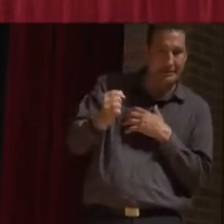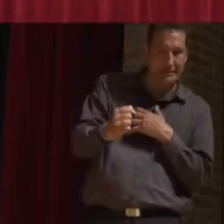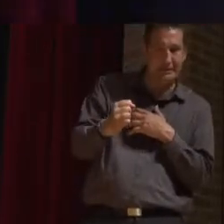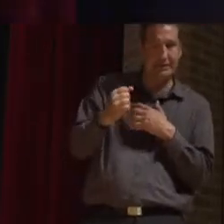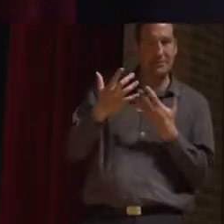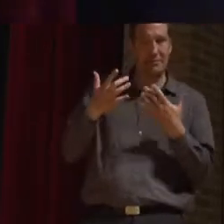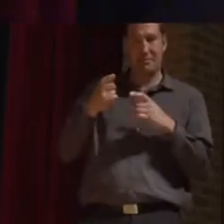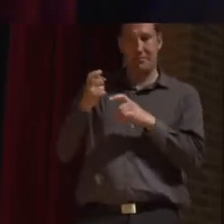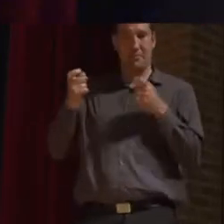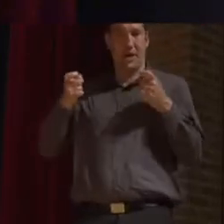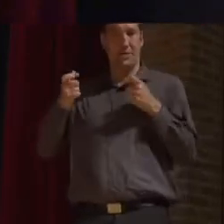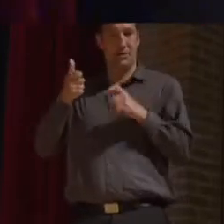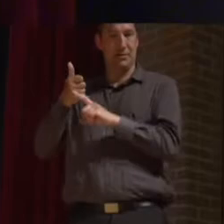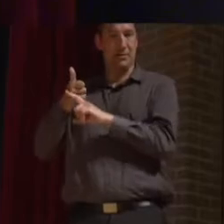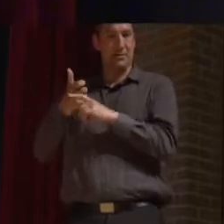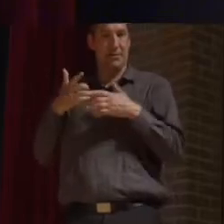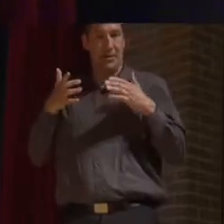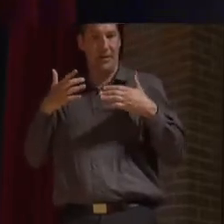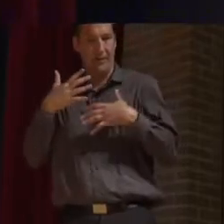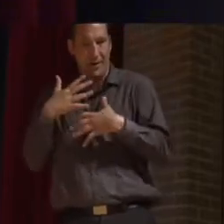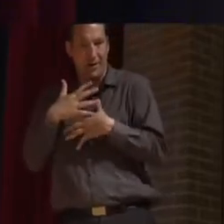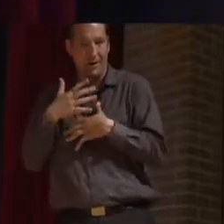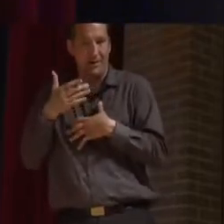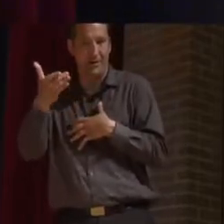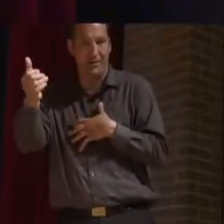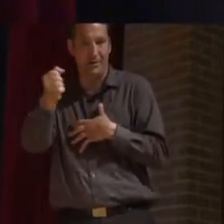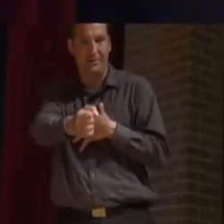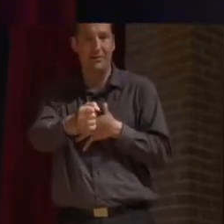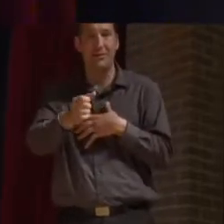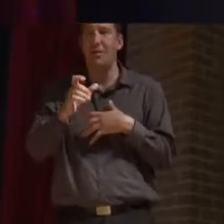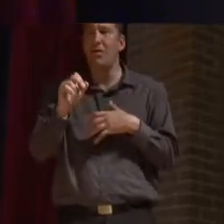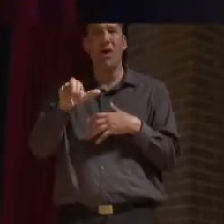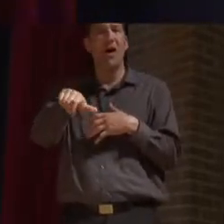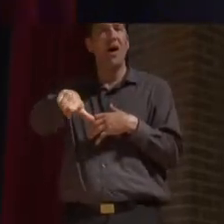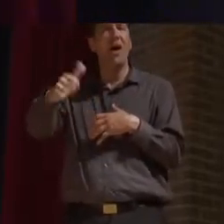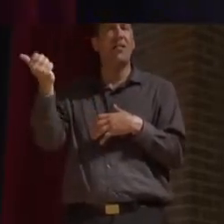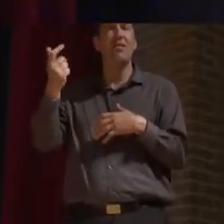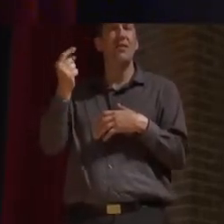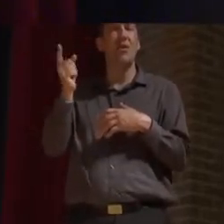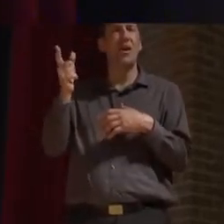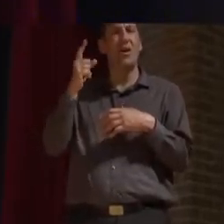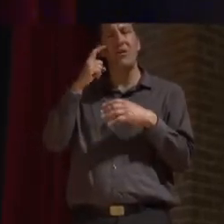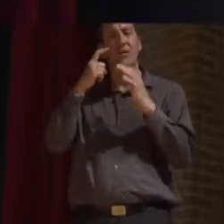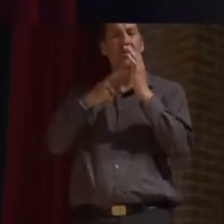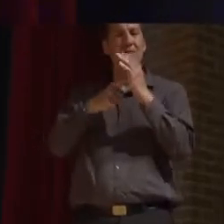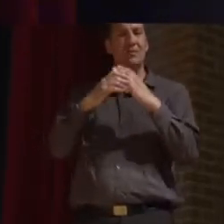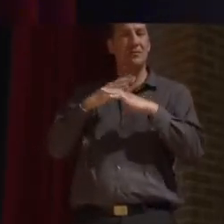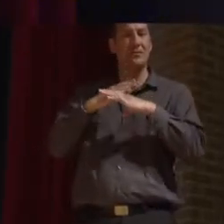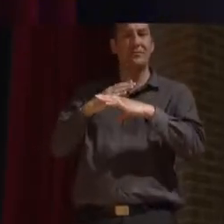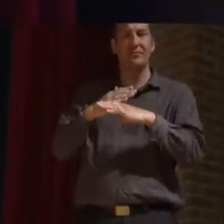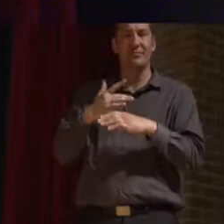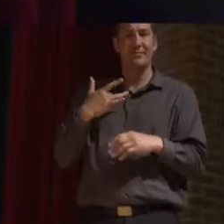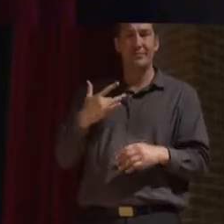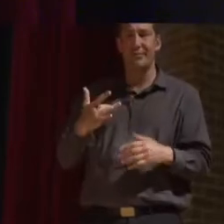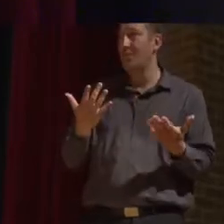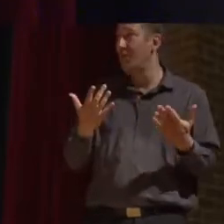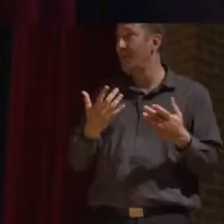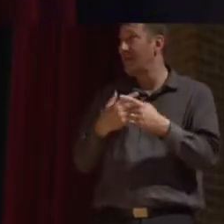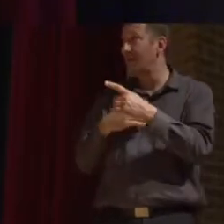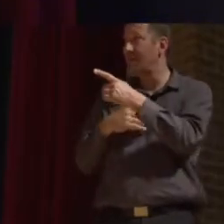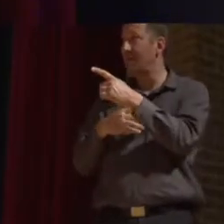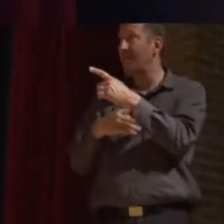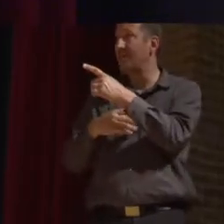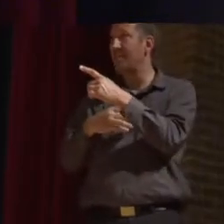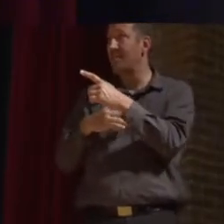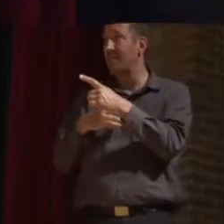or managers. Are there other barriers that you've heard of or that you've encountered or perceived? This is probably harsh, but we